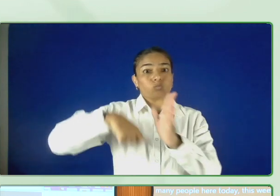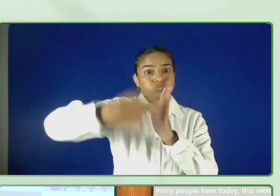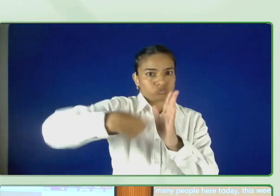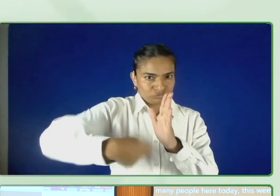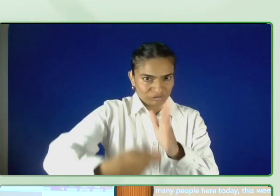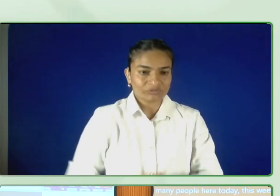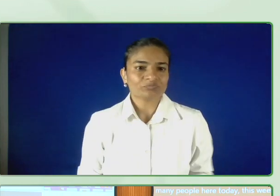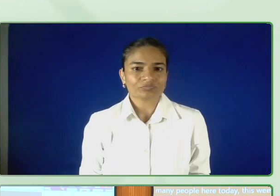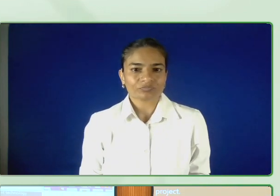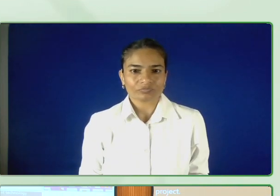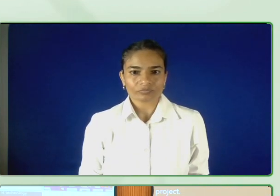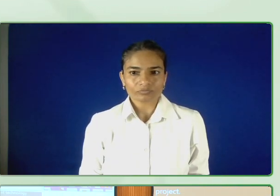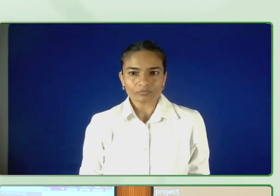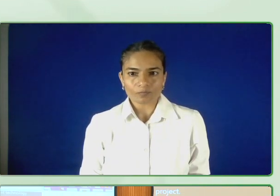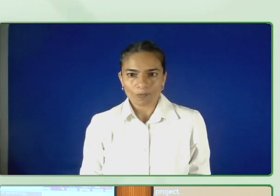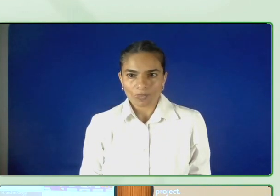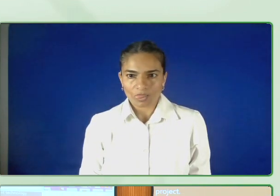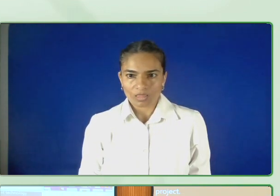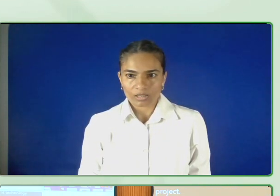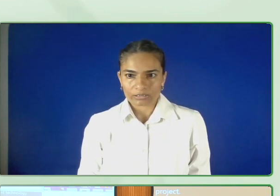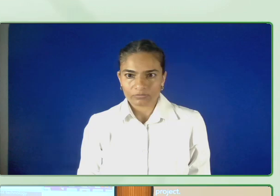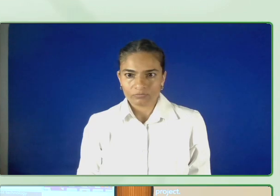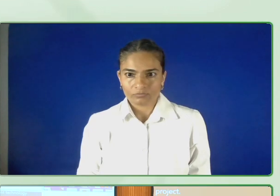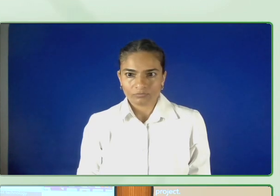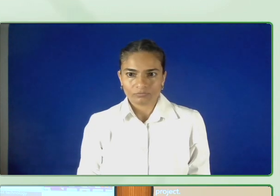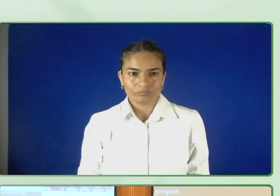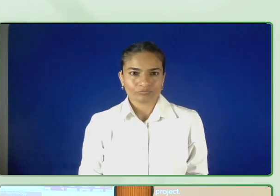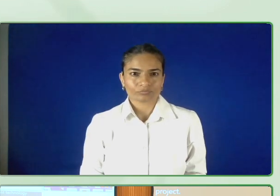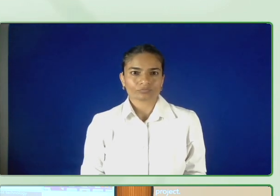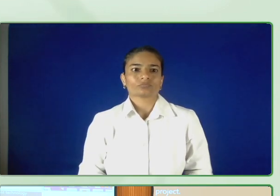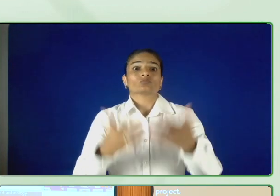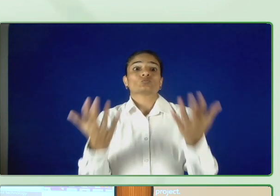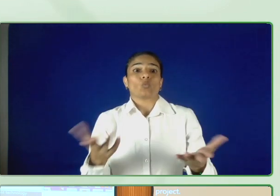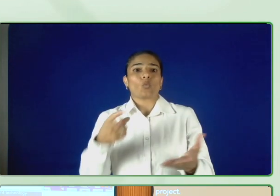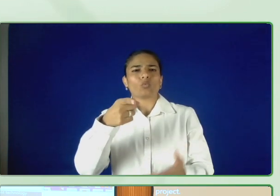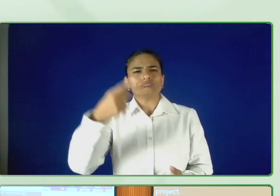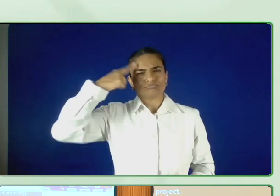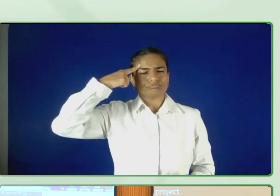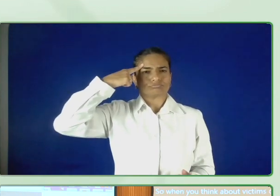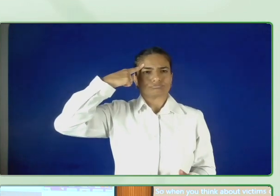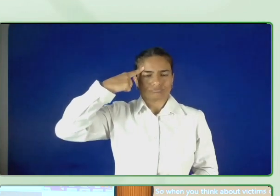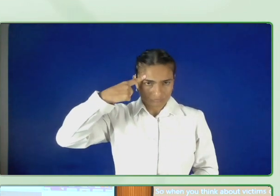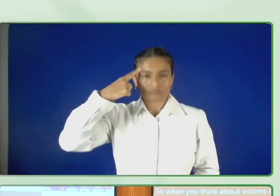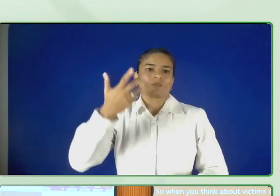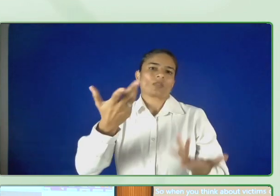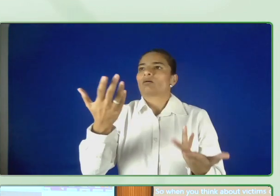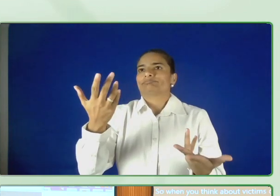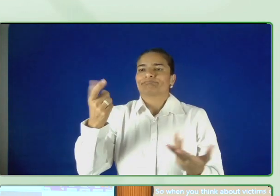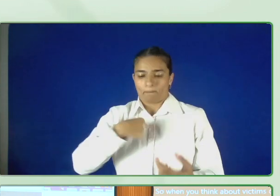So when you think about victims of crime, or victims of sexual assault or